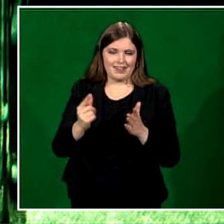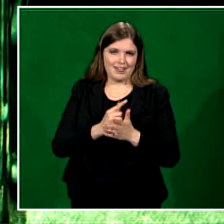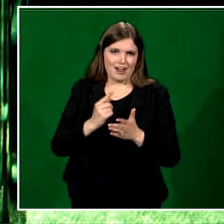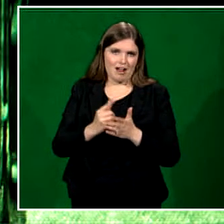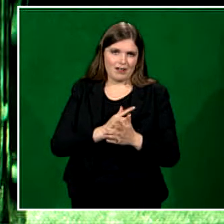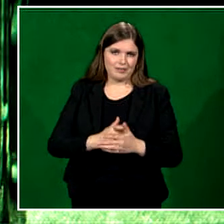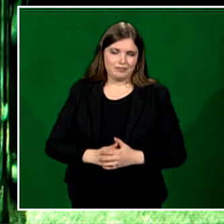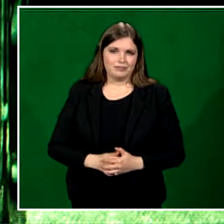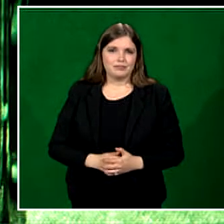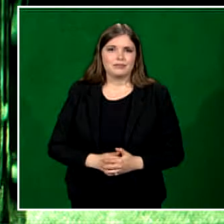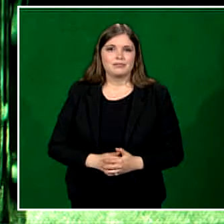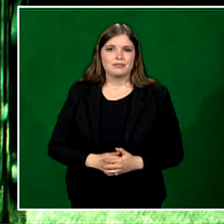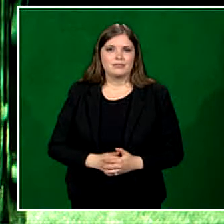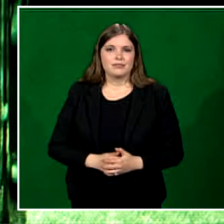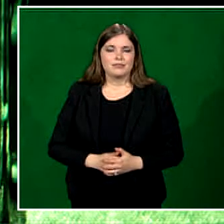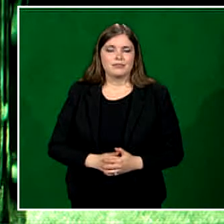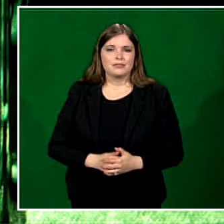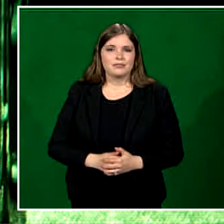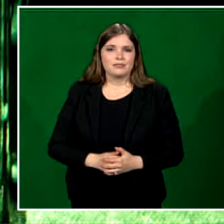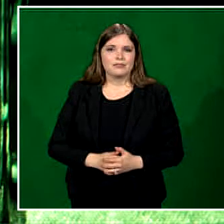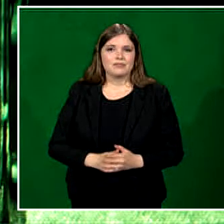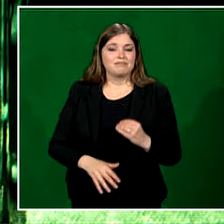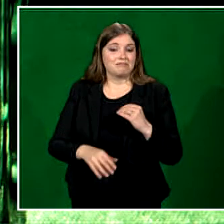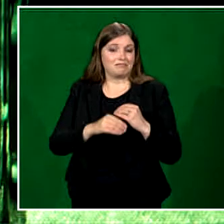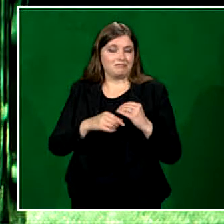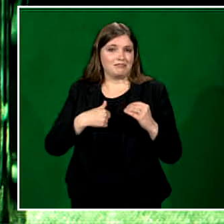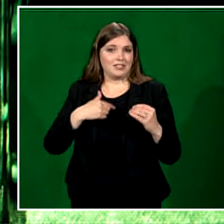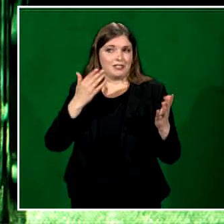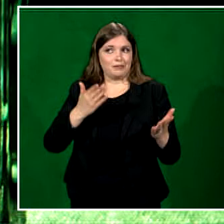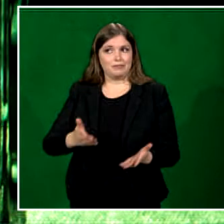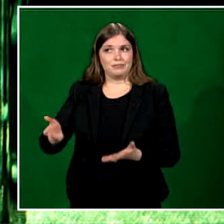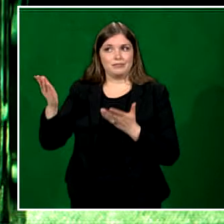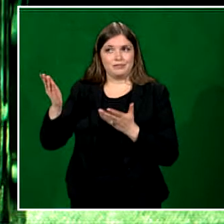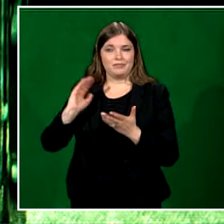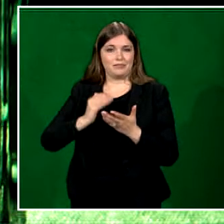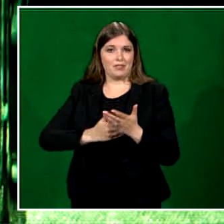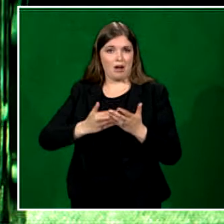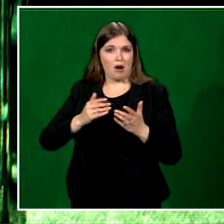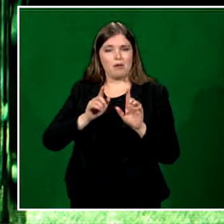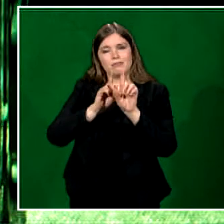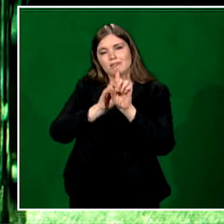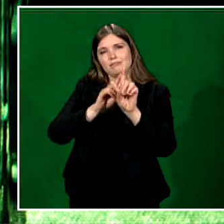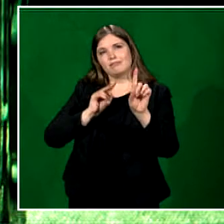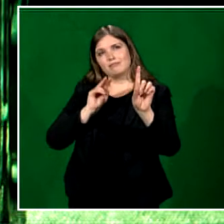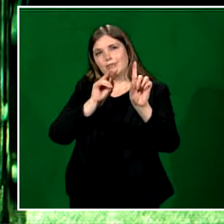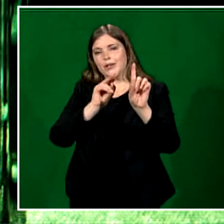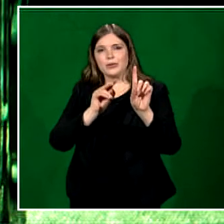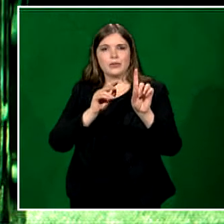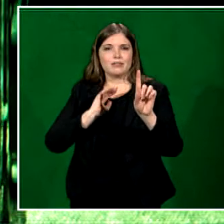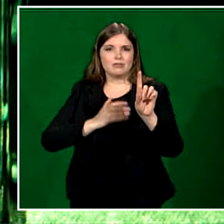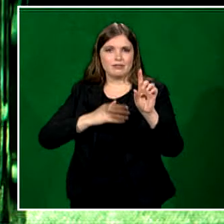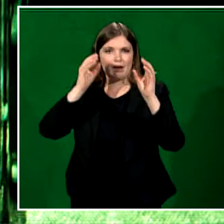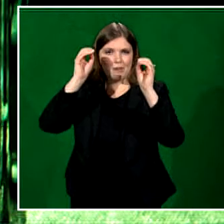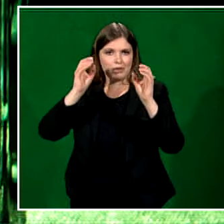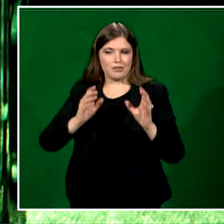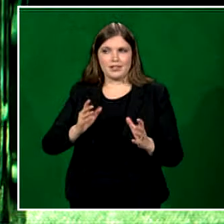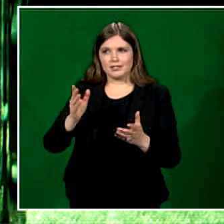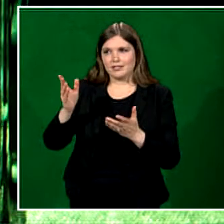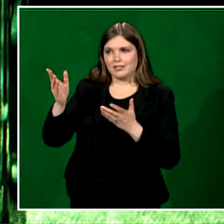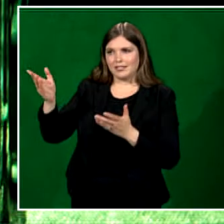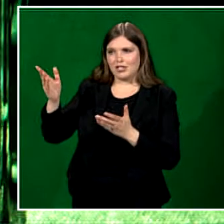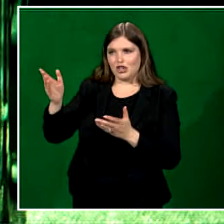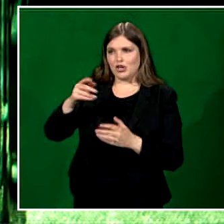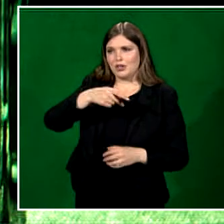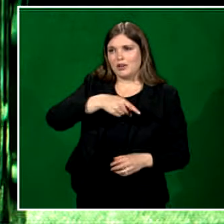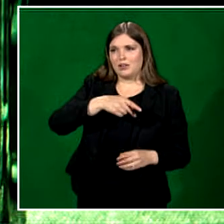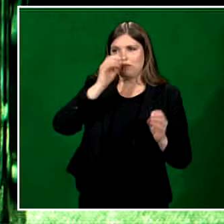I also present to you our mentor, Professor Kwame Adjei-Frimpong, Professor in Soil Fertility and Soil Science, and